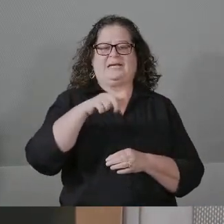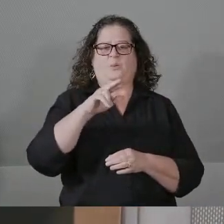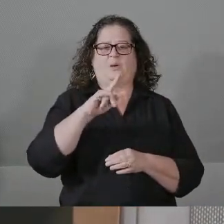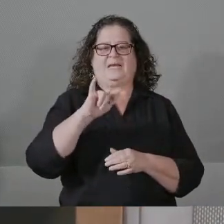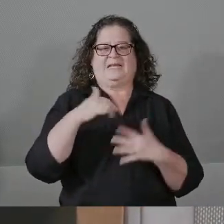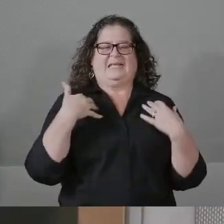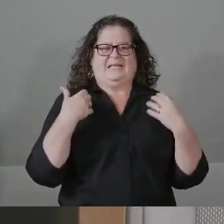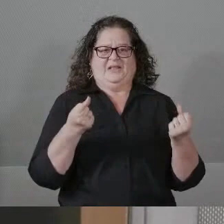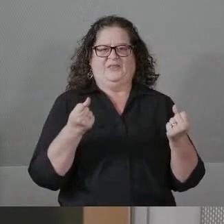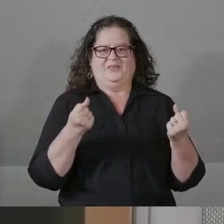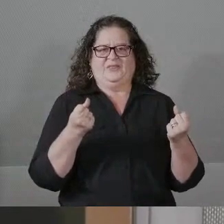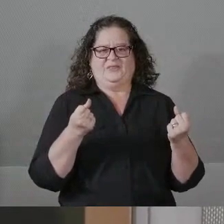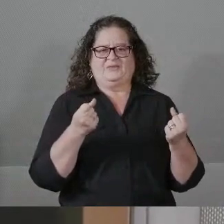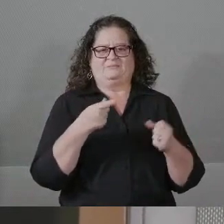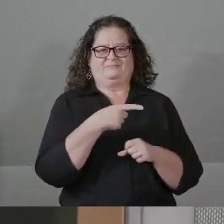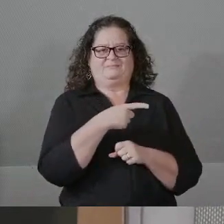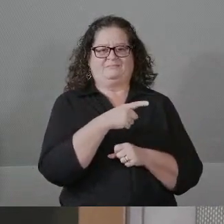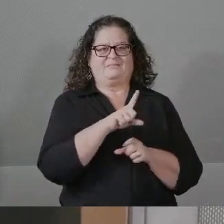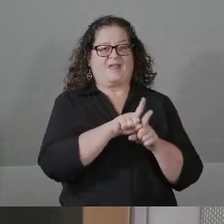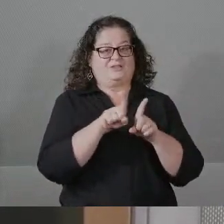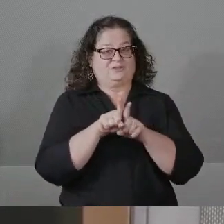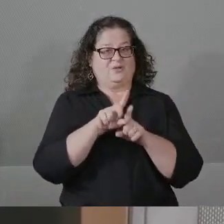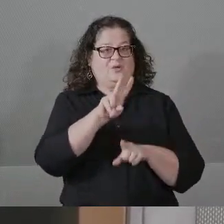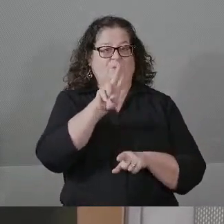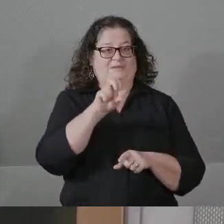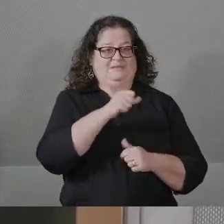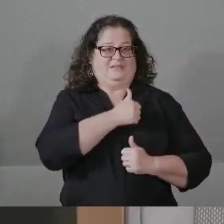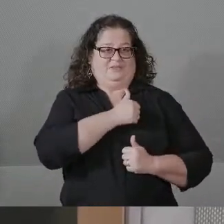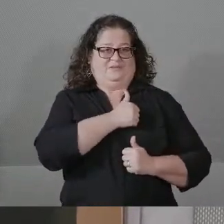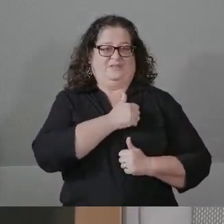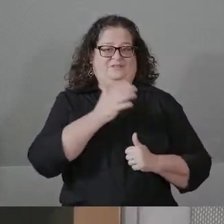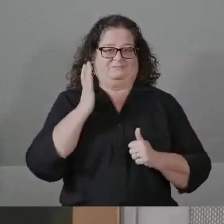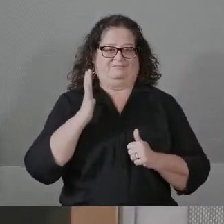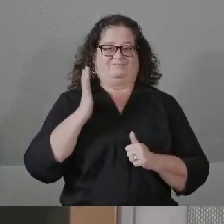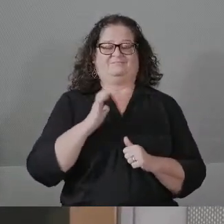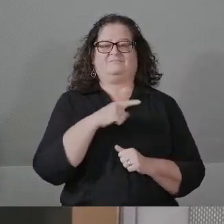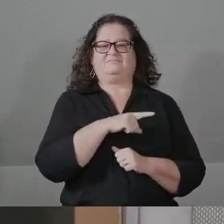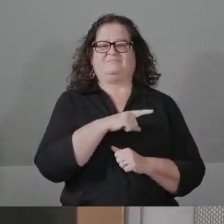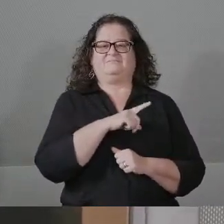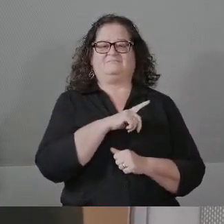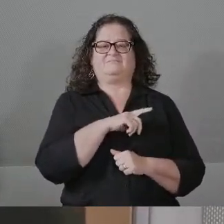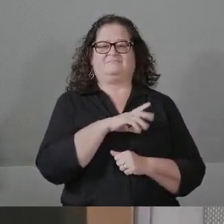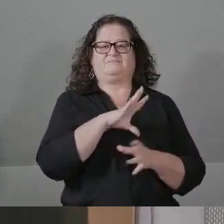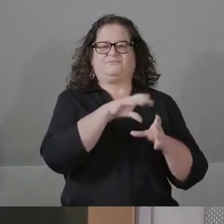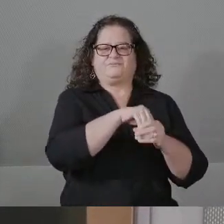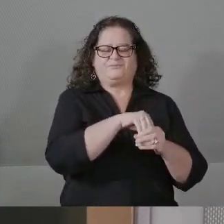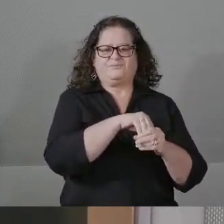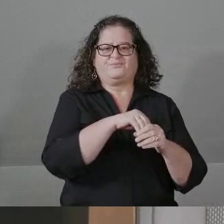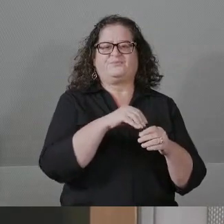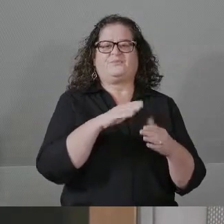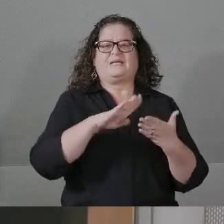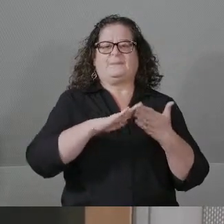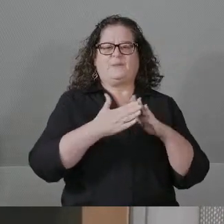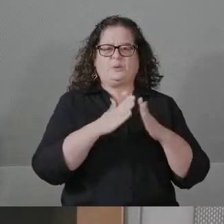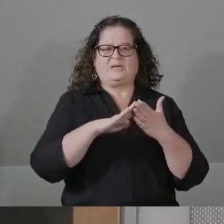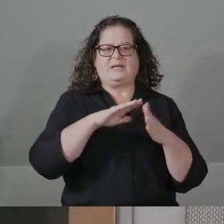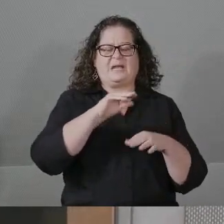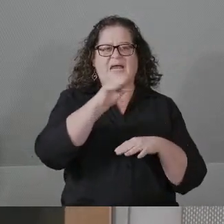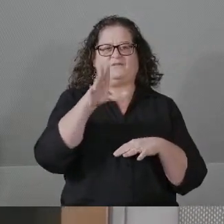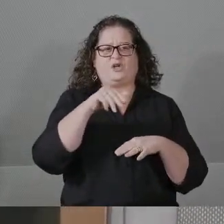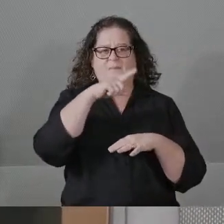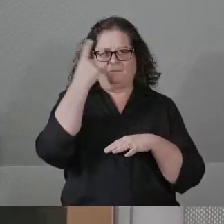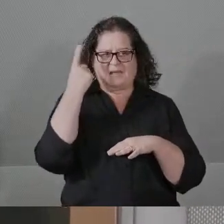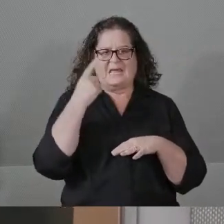States Army veteran. He's been heavily involved in the African American community in Phoenix and has experience working with